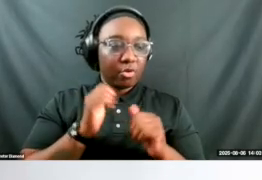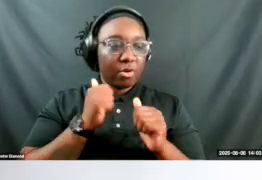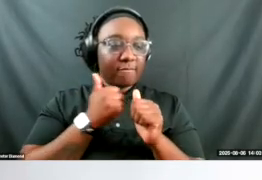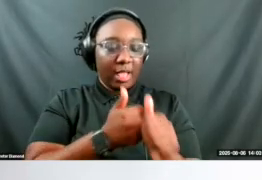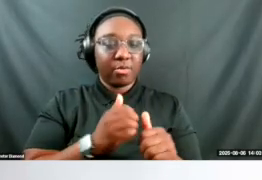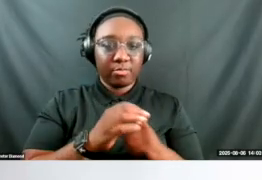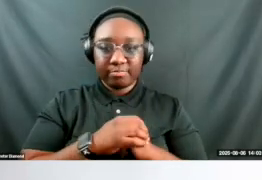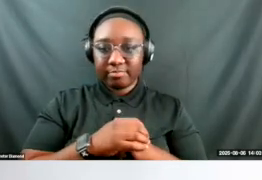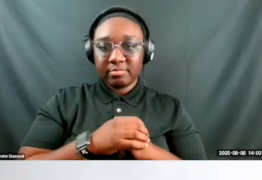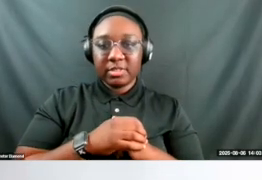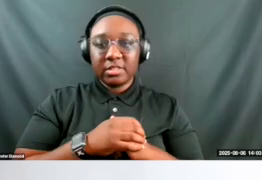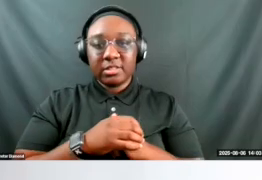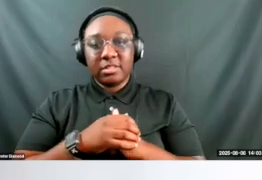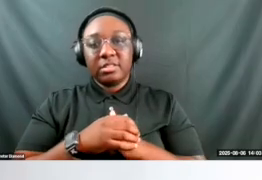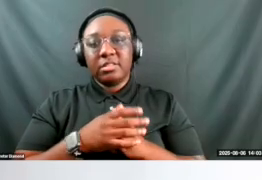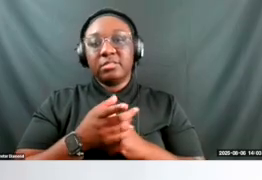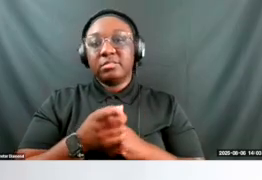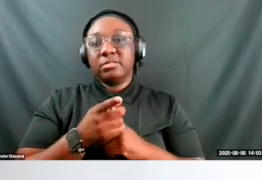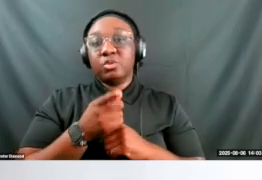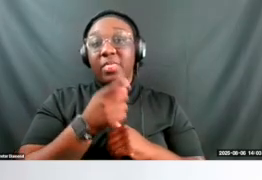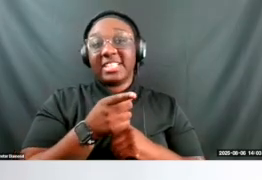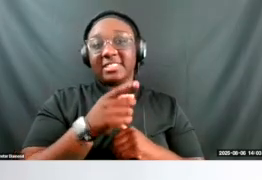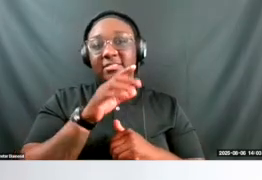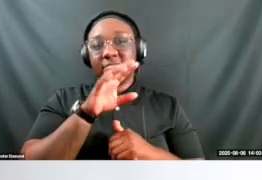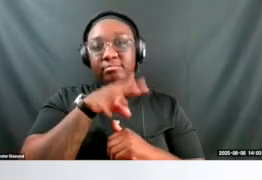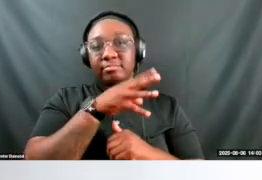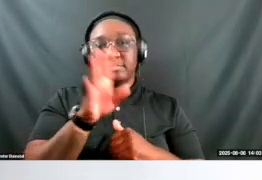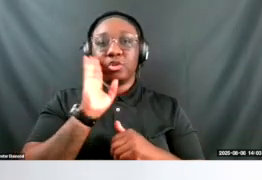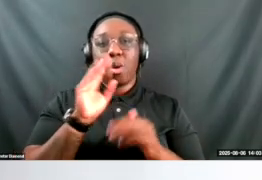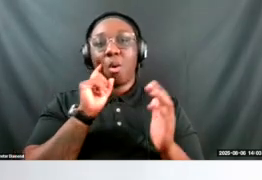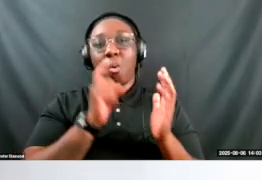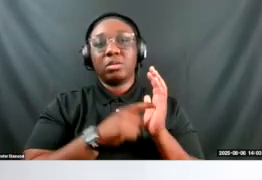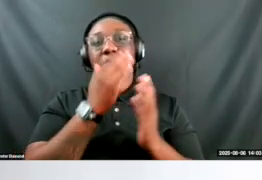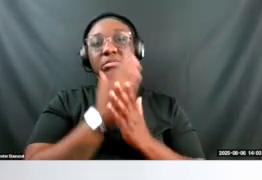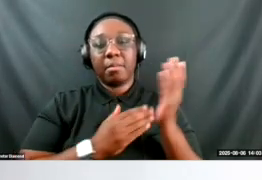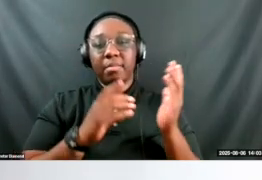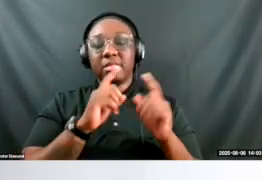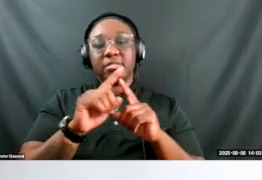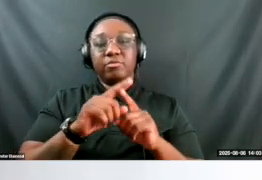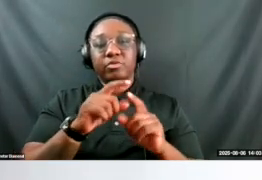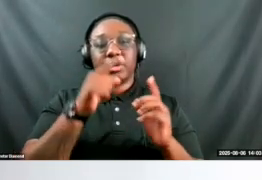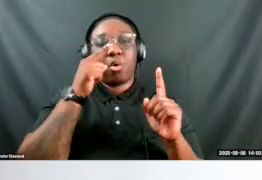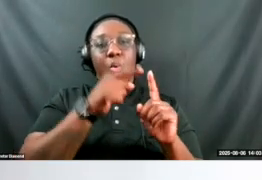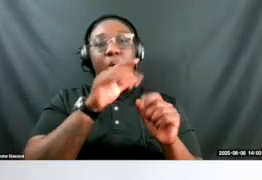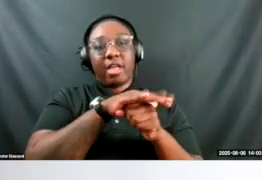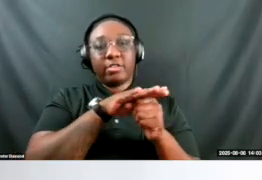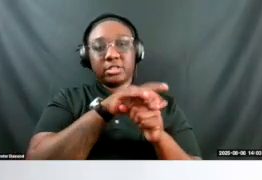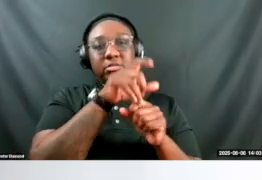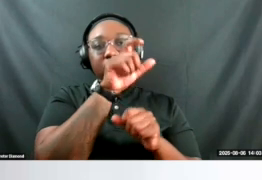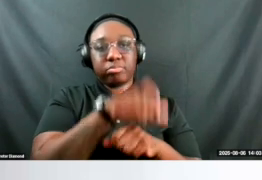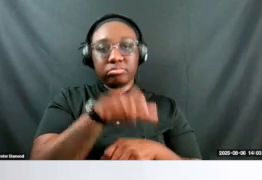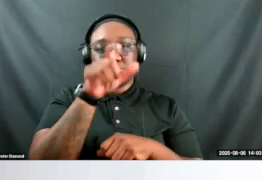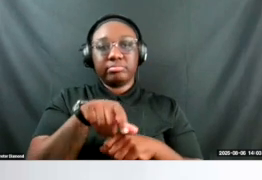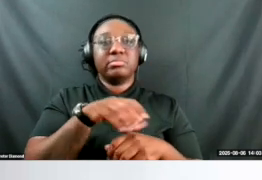projects. On this slide, you will see some of the goals and focus areas for the Driving Clean Assistance Program,